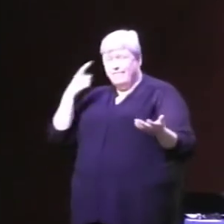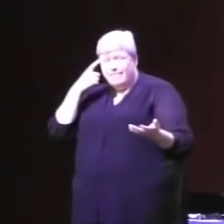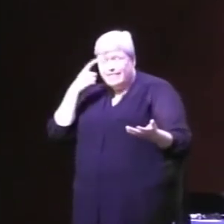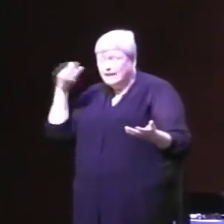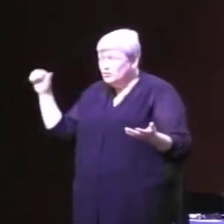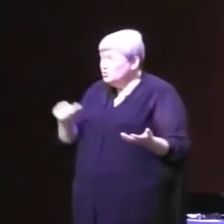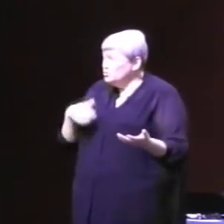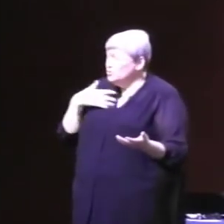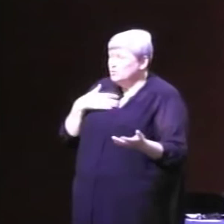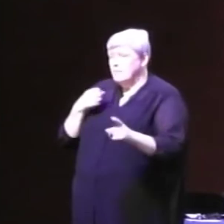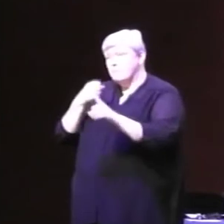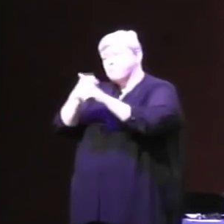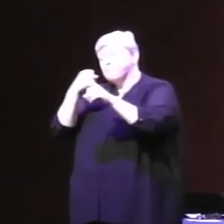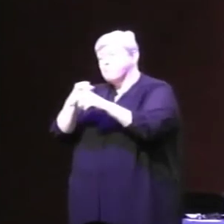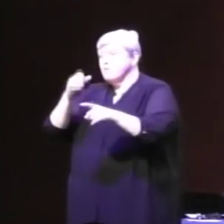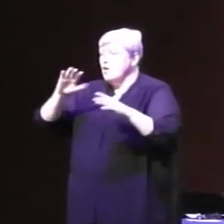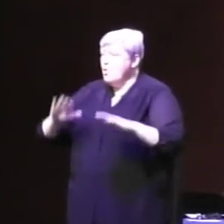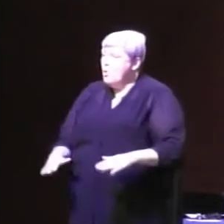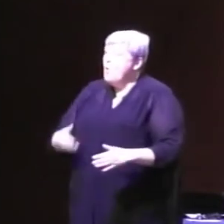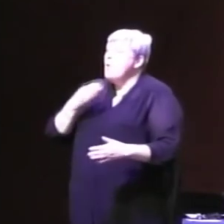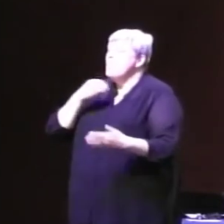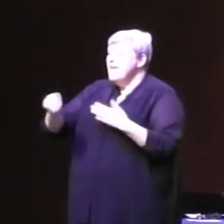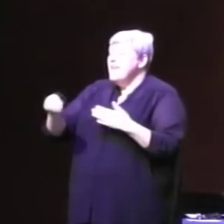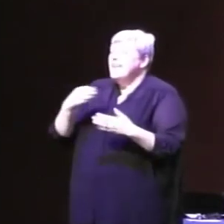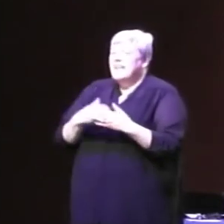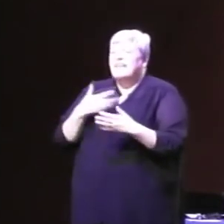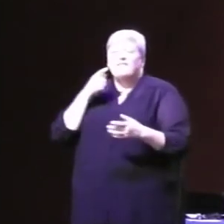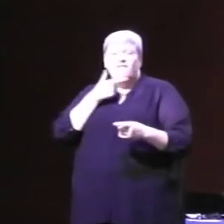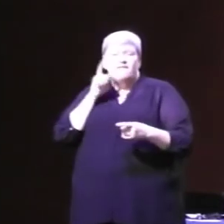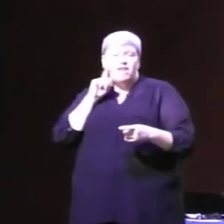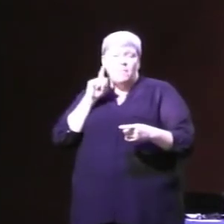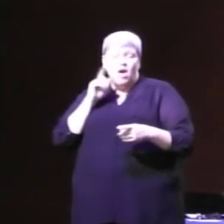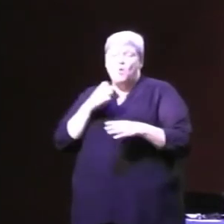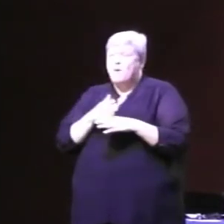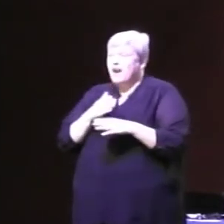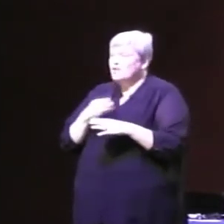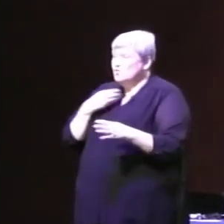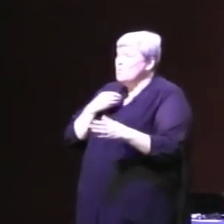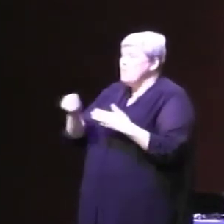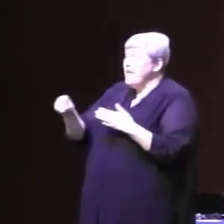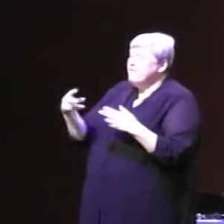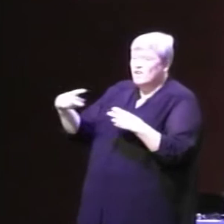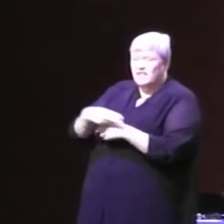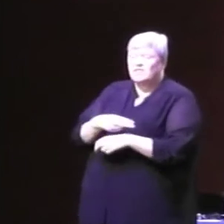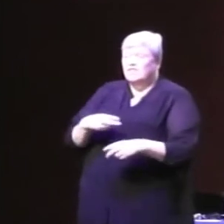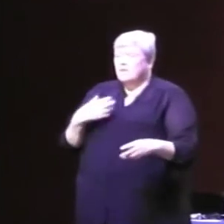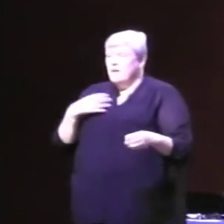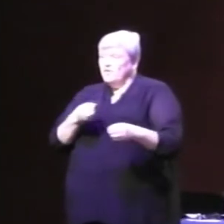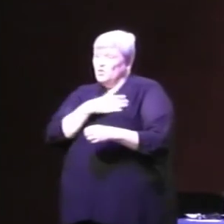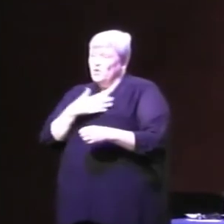we should be hitting low-paid female workers to pay for the austerity agenda driven by the Tories and exacerbated by the